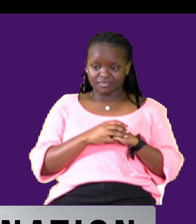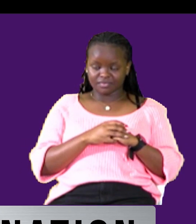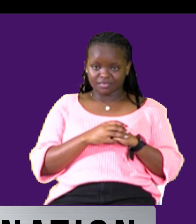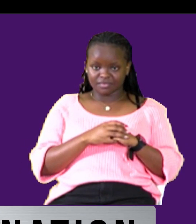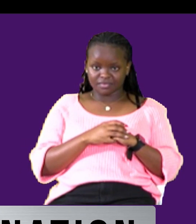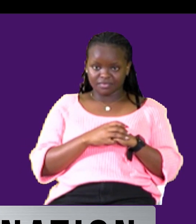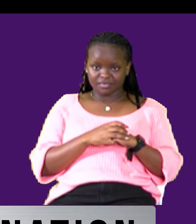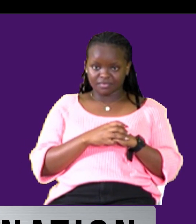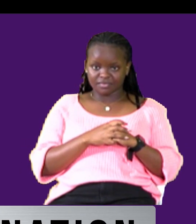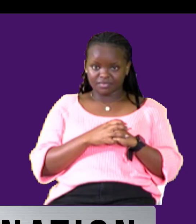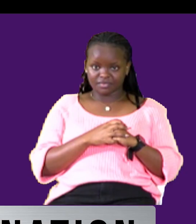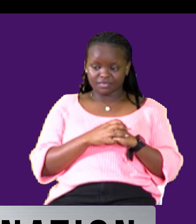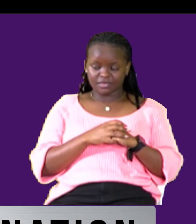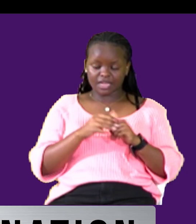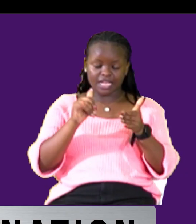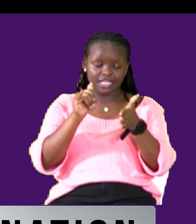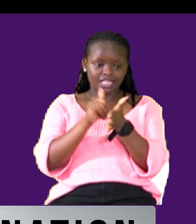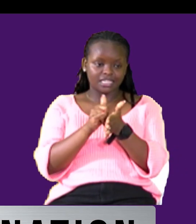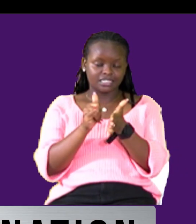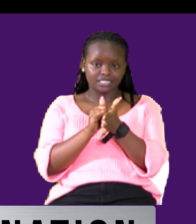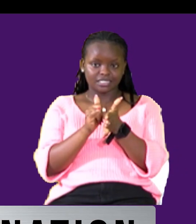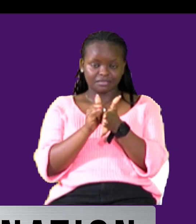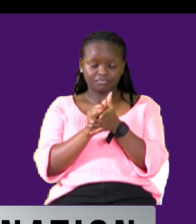Pardon. Is that